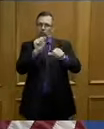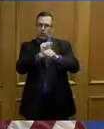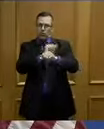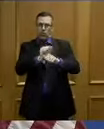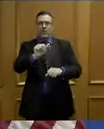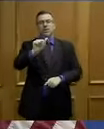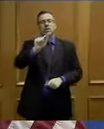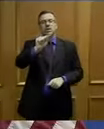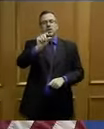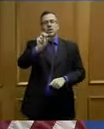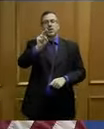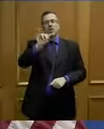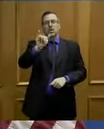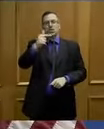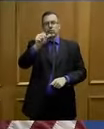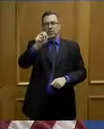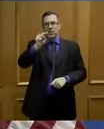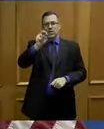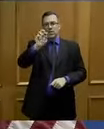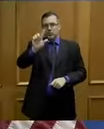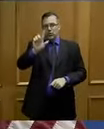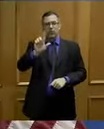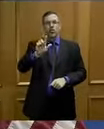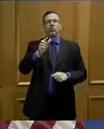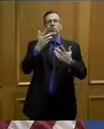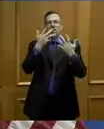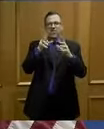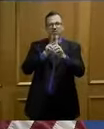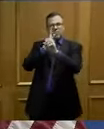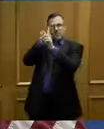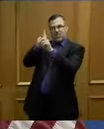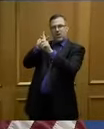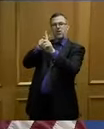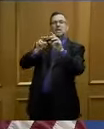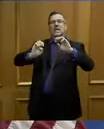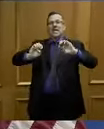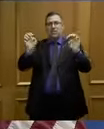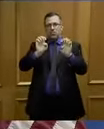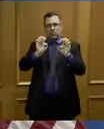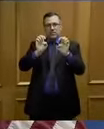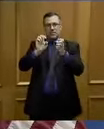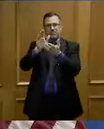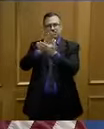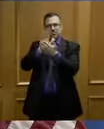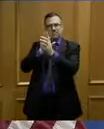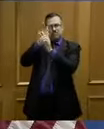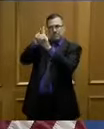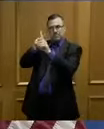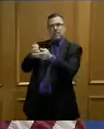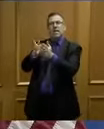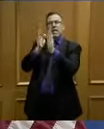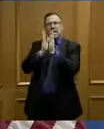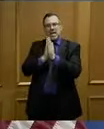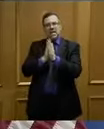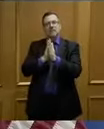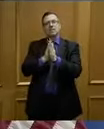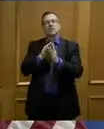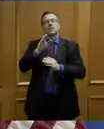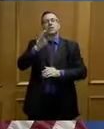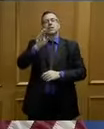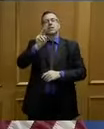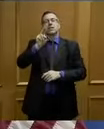General, in consultation with our office, has filed an emergency petition asking the Tennessee Public Utility Commission to